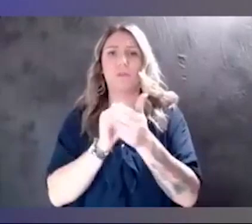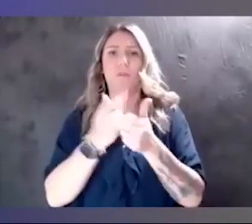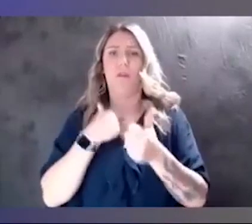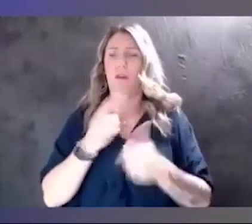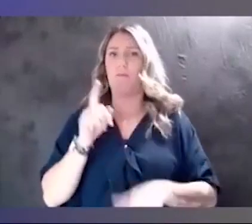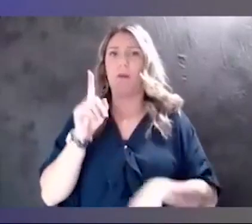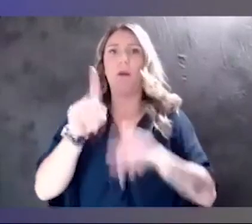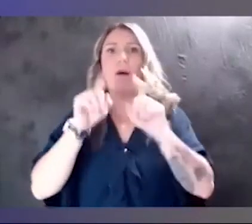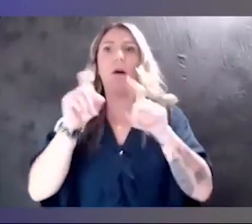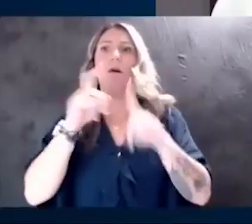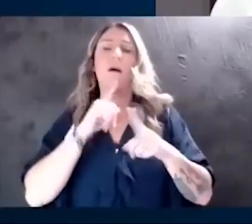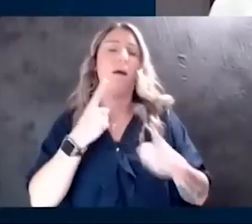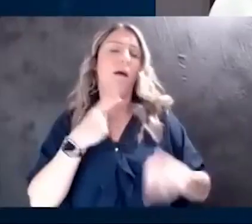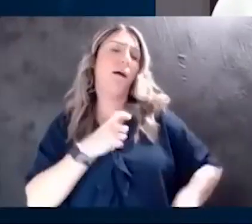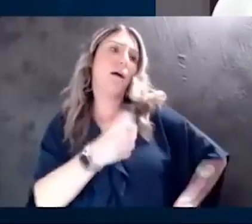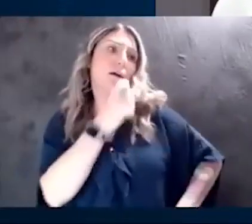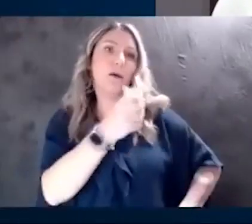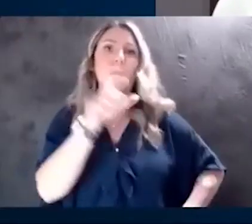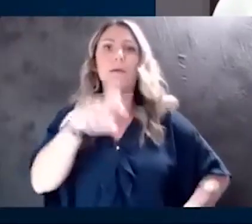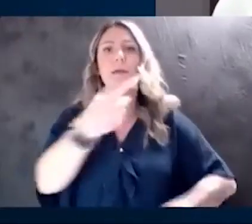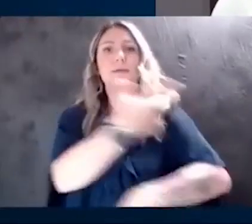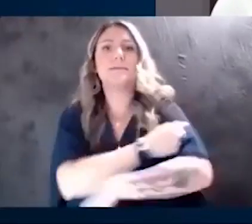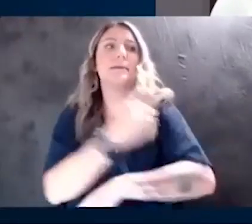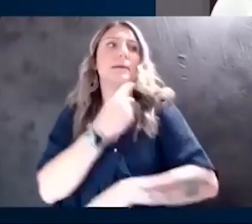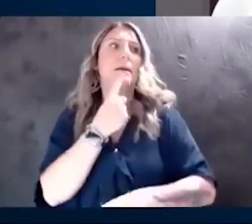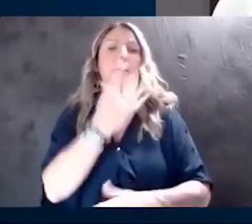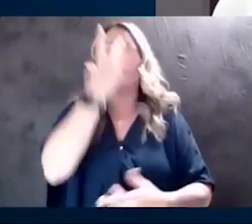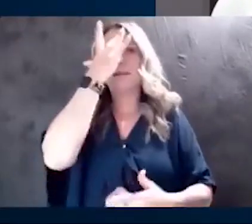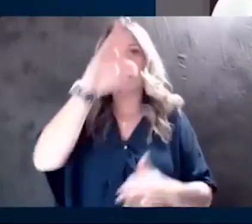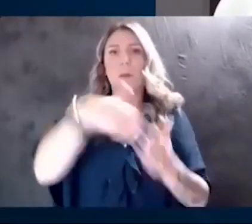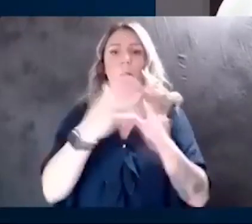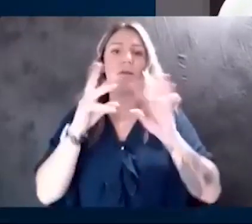need the vaccine. I was sick, whole family's sick, so I'm protected,